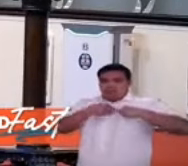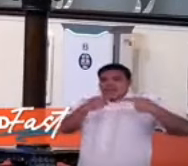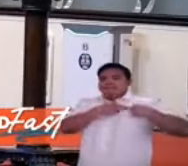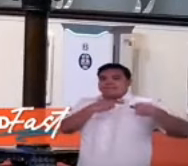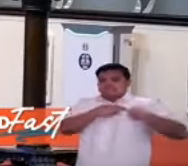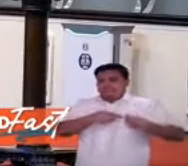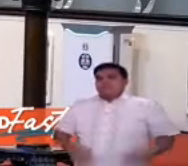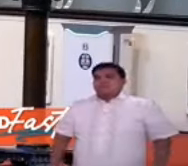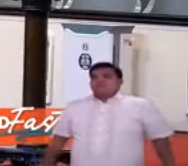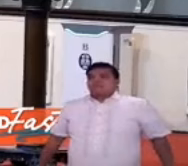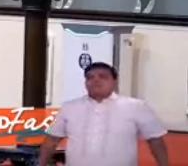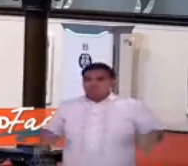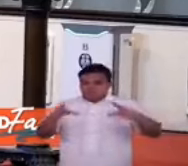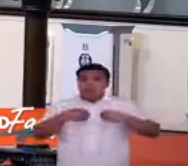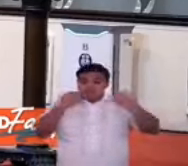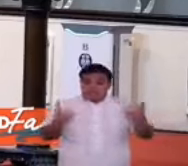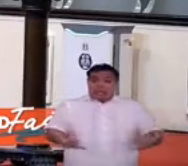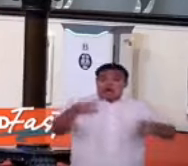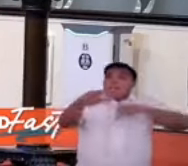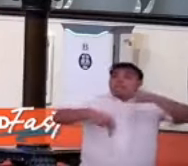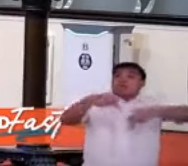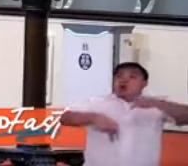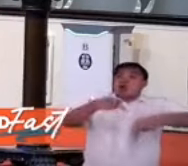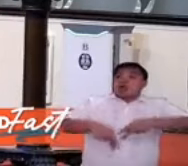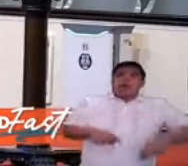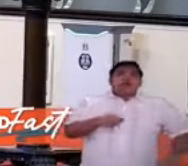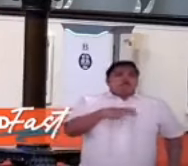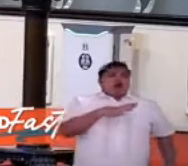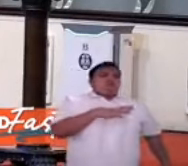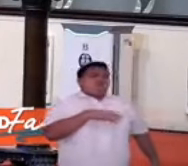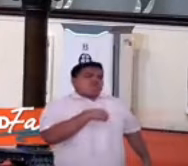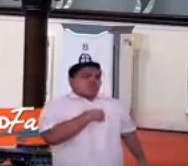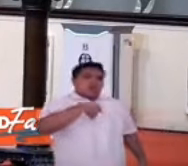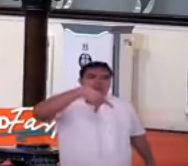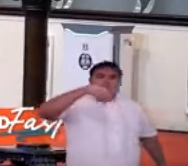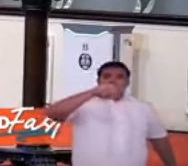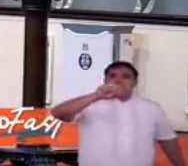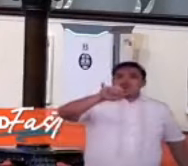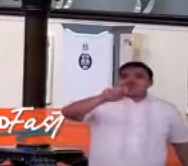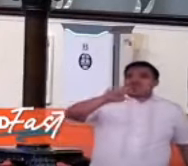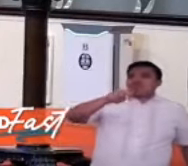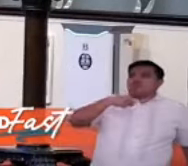actions. You know why our world today is an entitled world? Because no one will